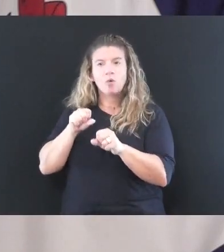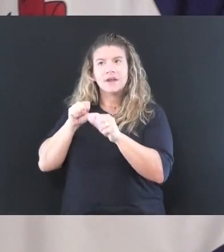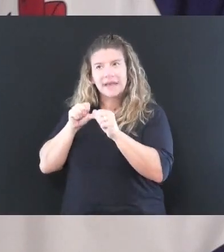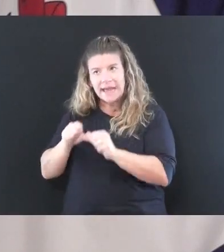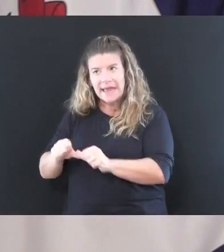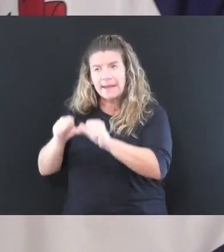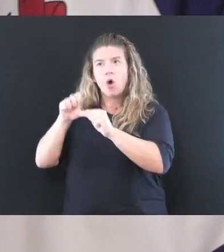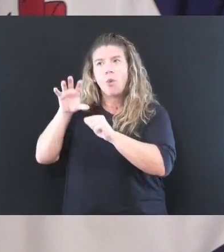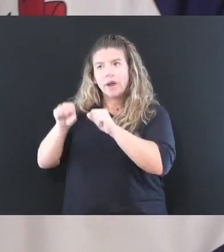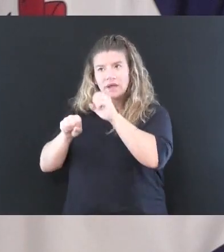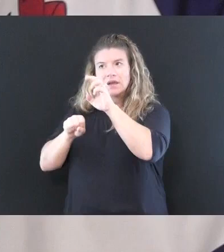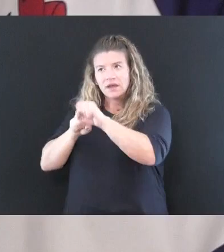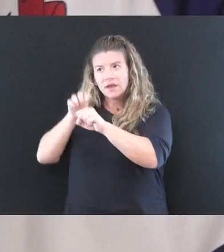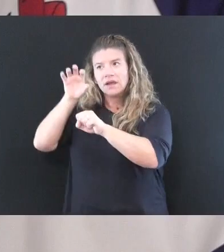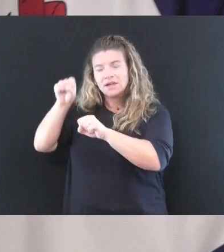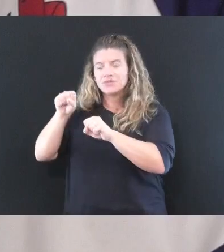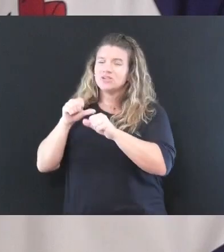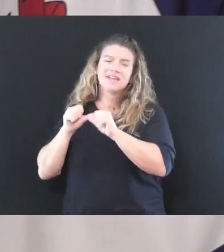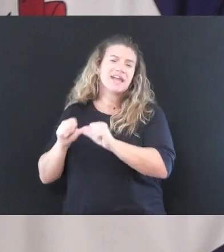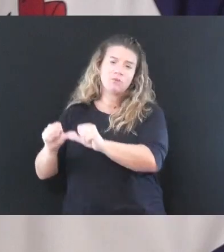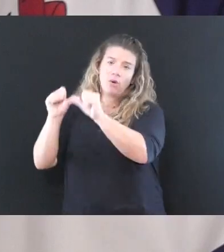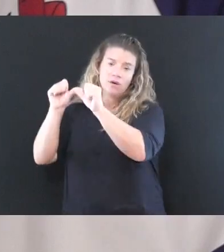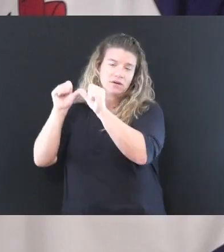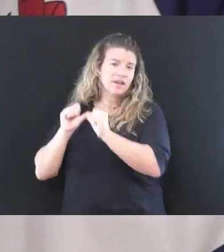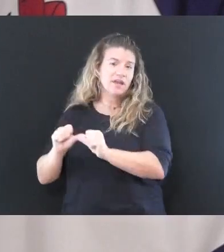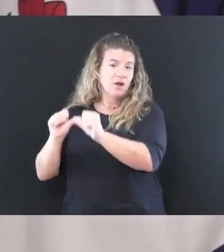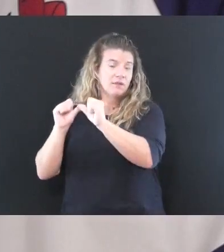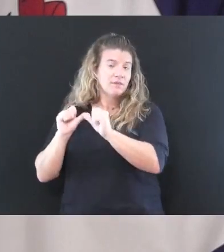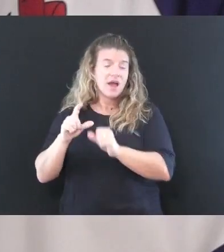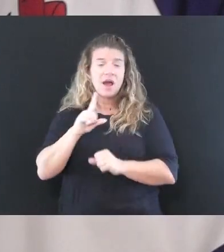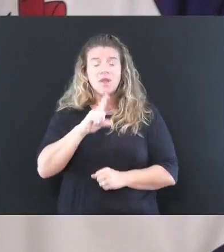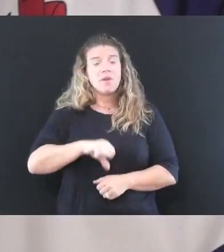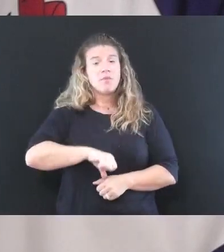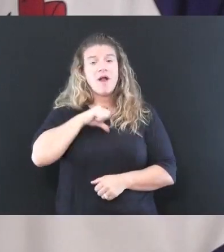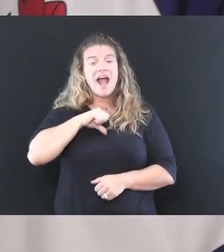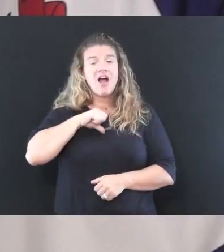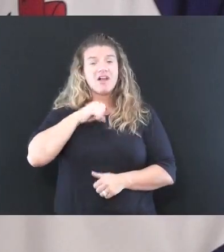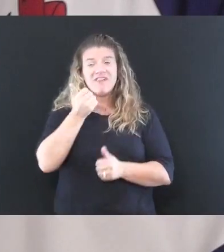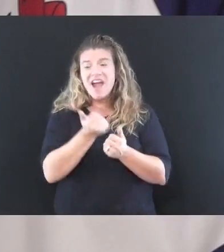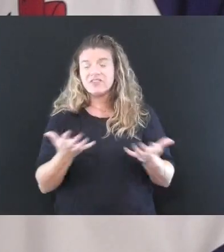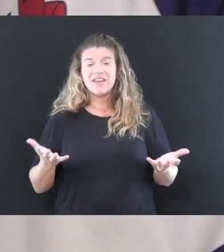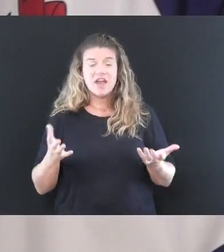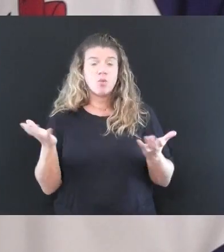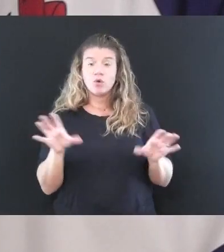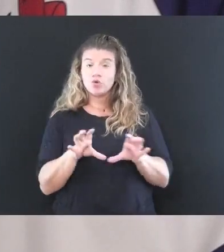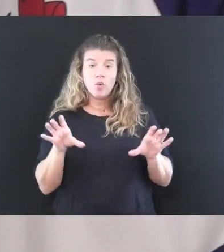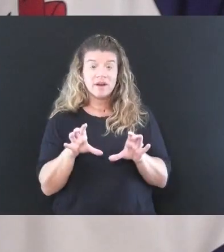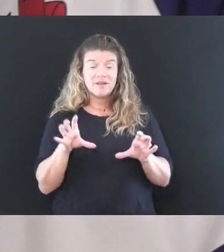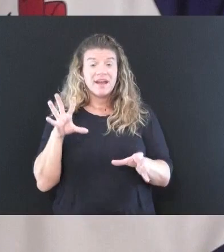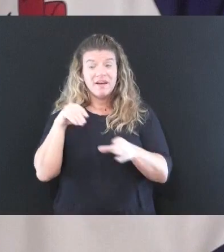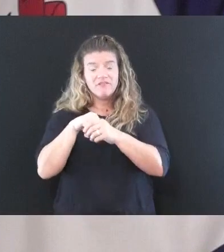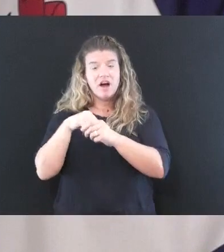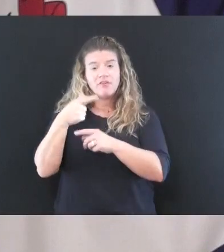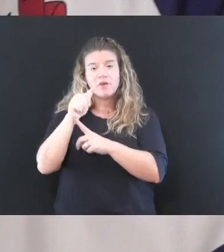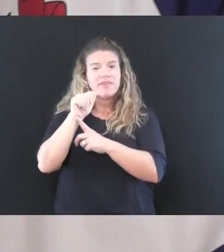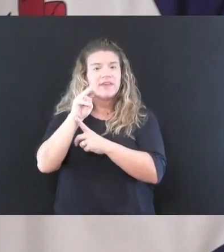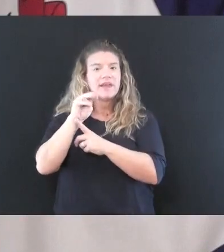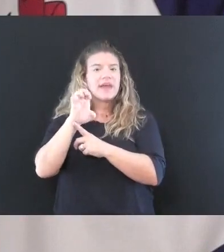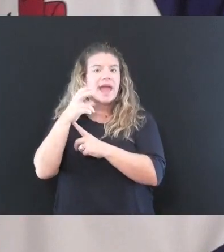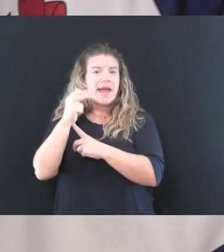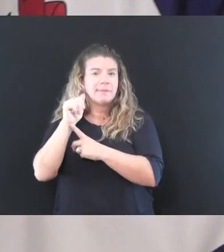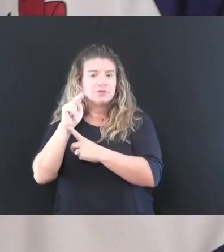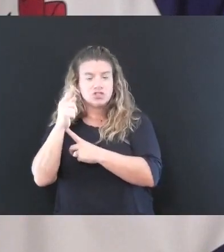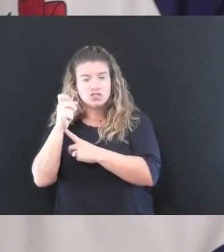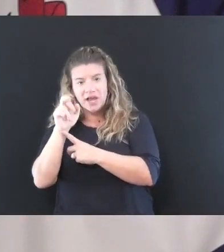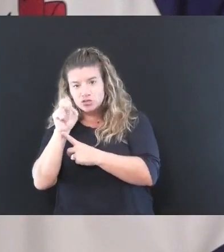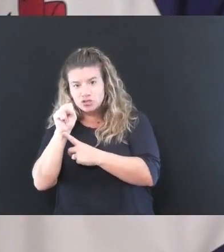peak. And so just keep climbing. I can't be more proud of all that we're doing with Game Changer. I can't be more proud of all that